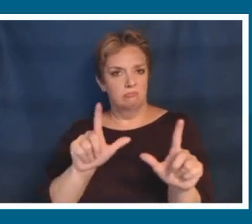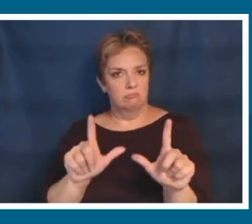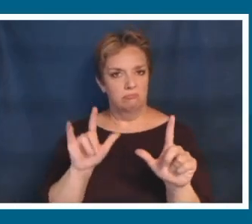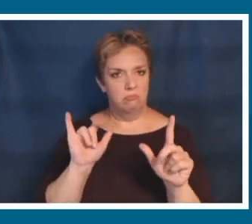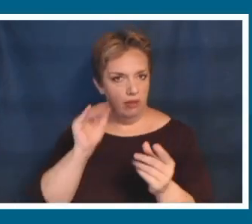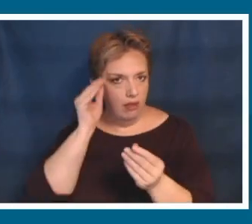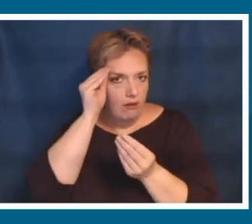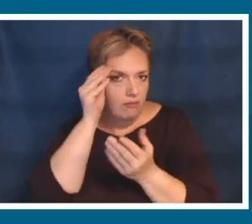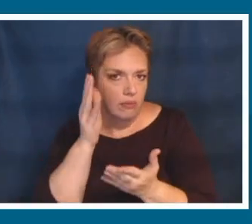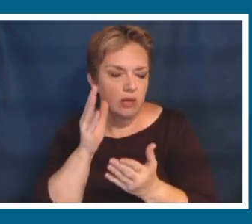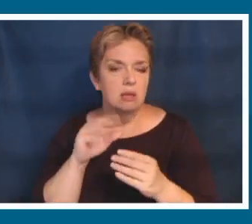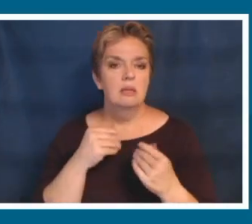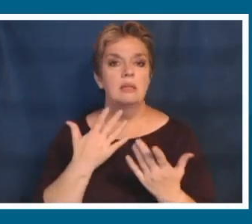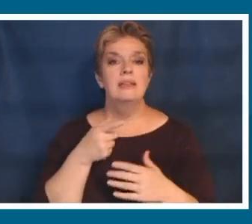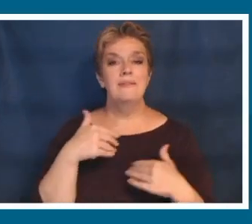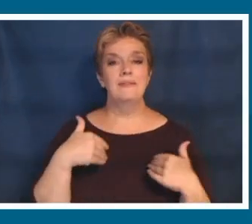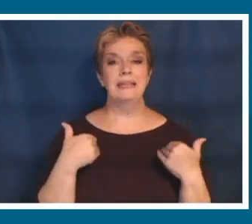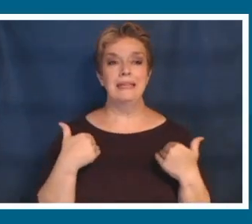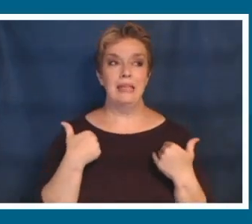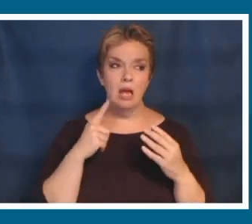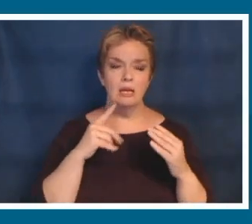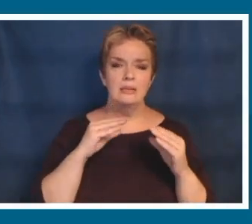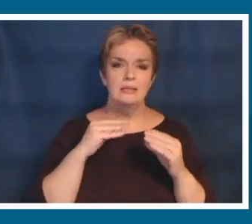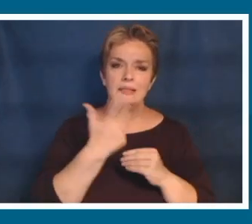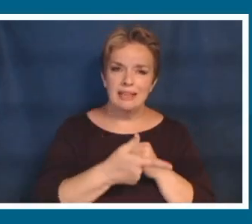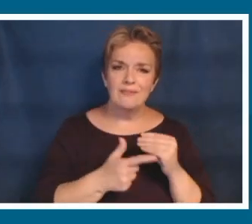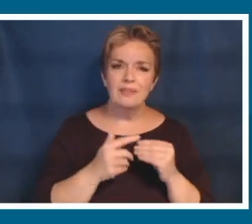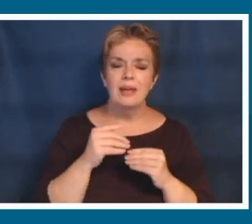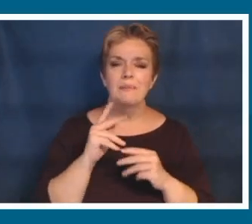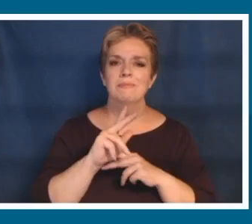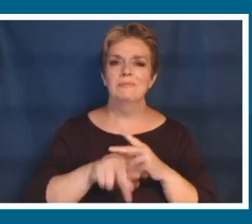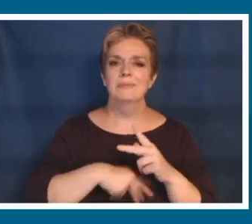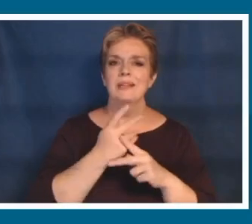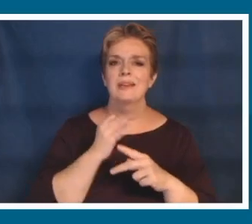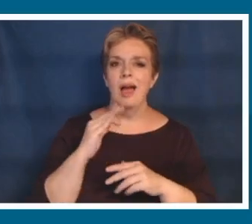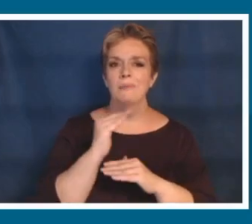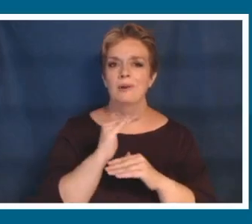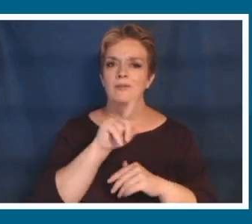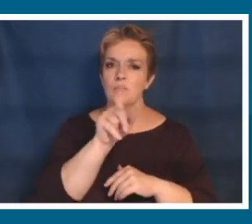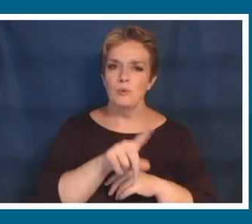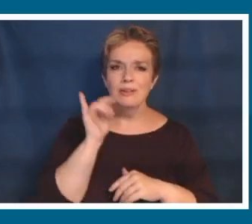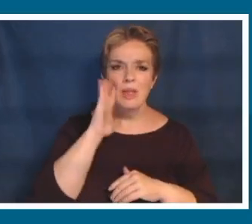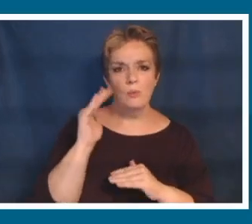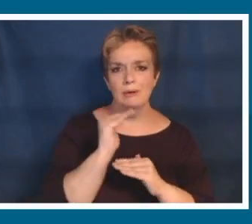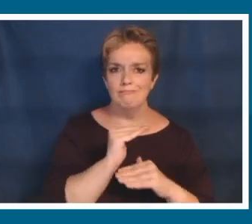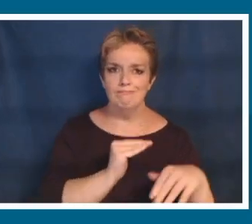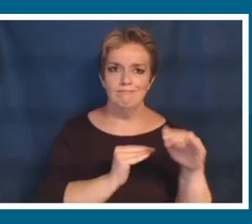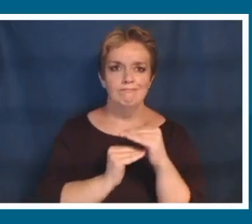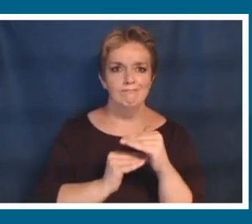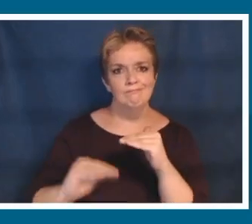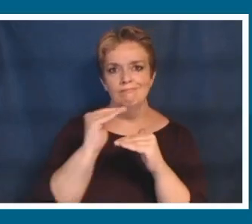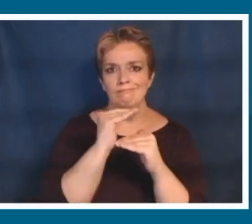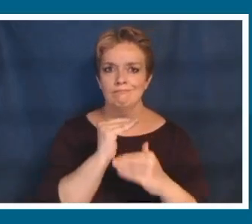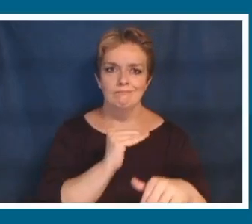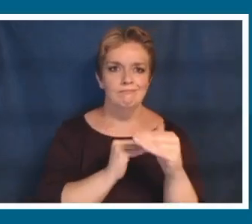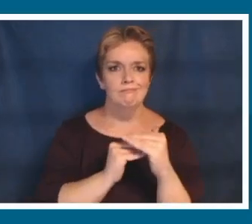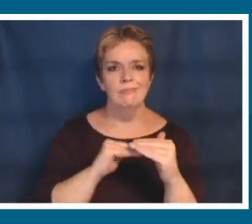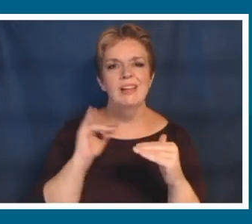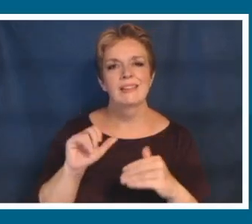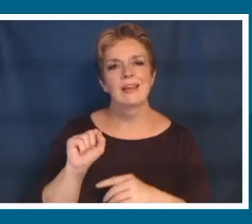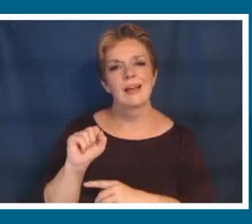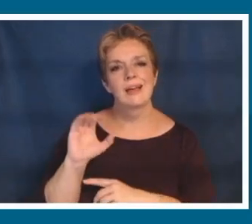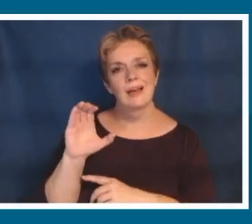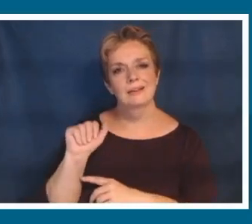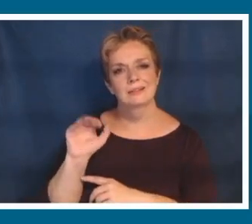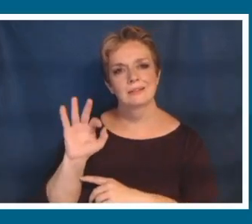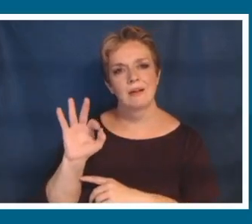help them learn how to think through a primary source and help them make that link between the source and